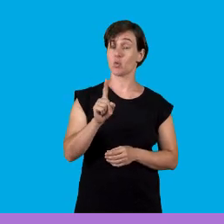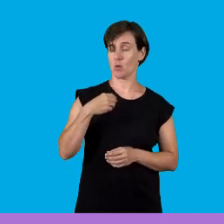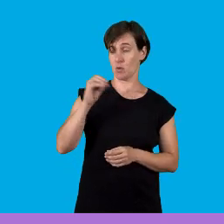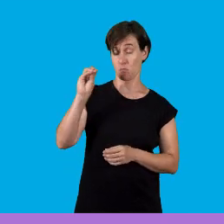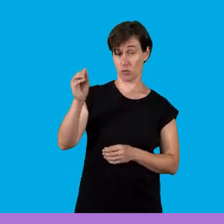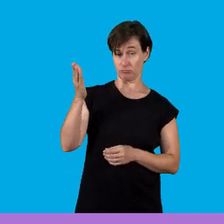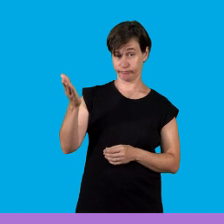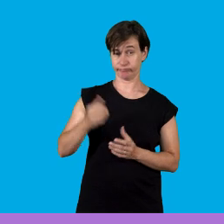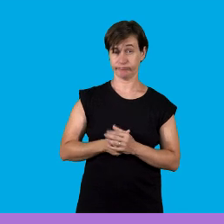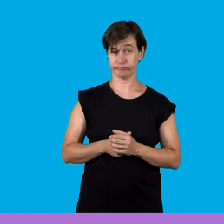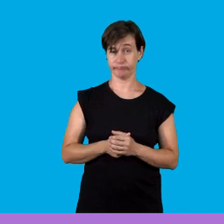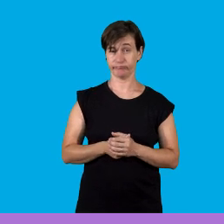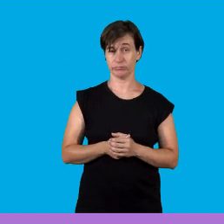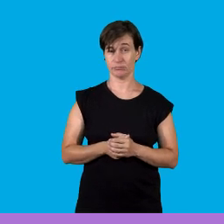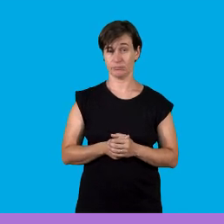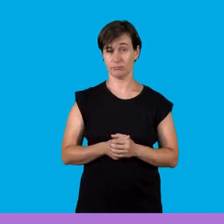and I'll write the answer here,